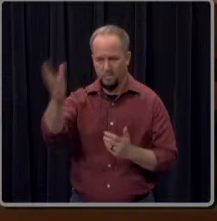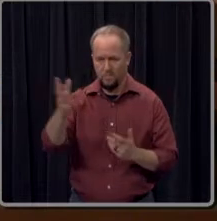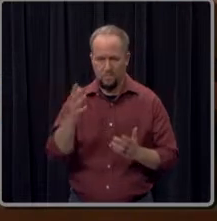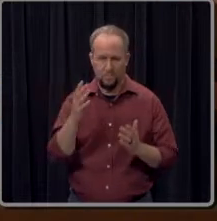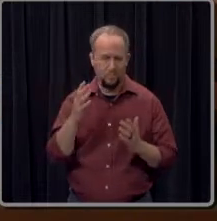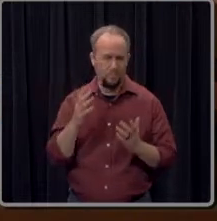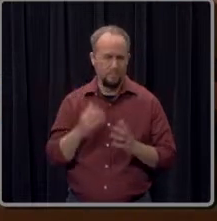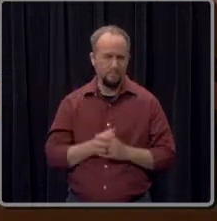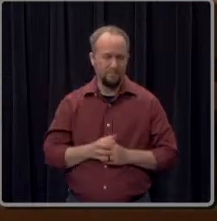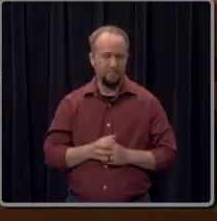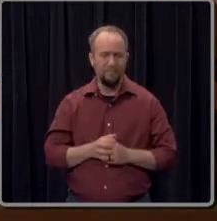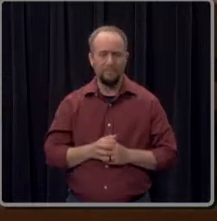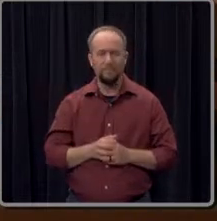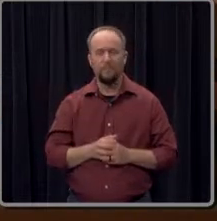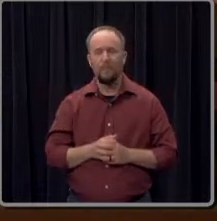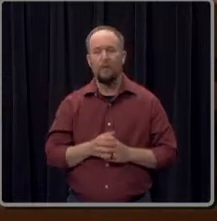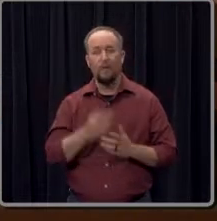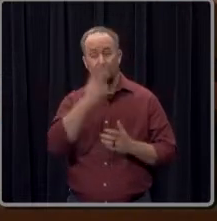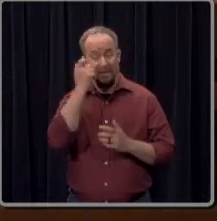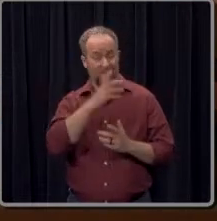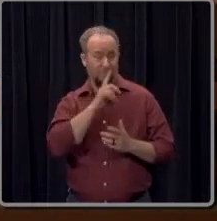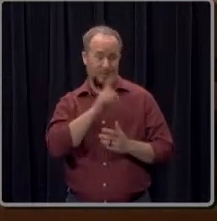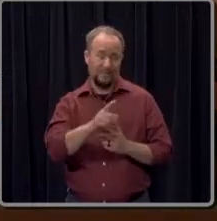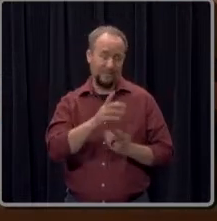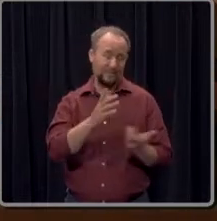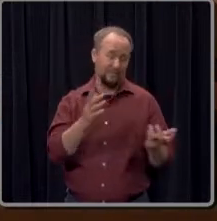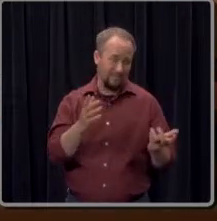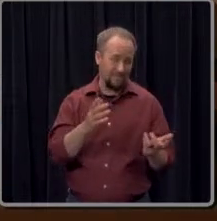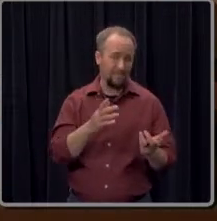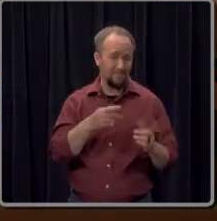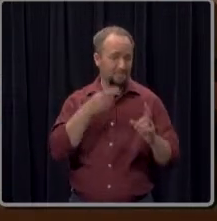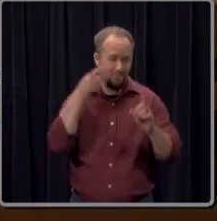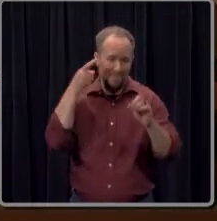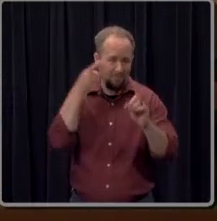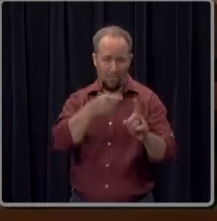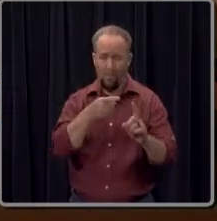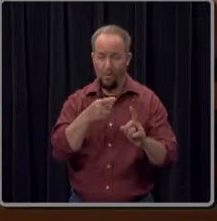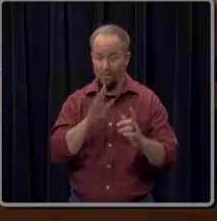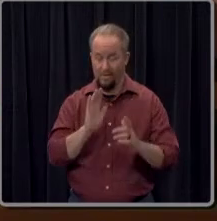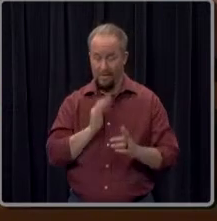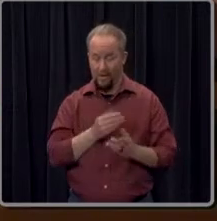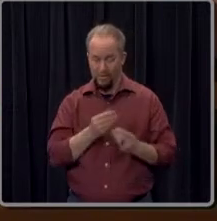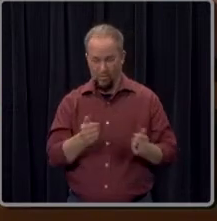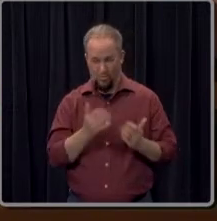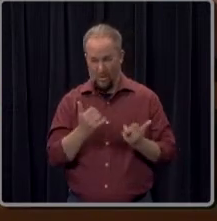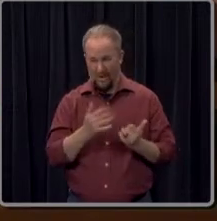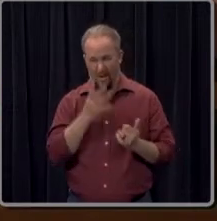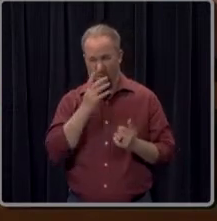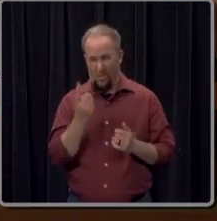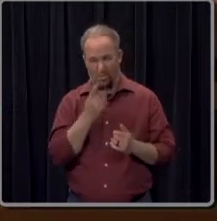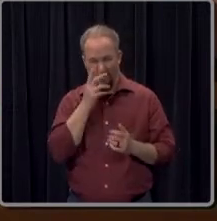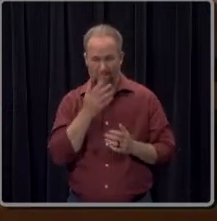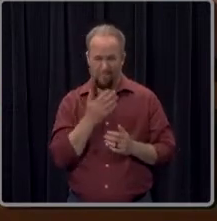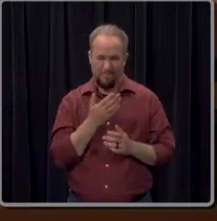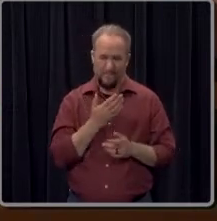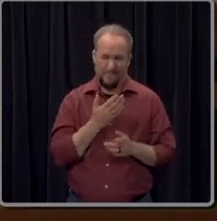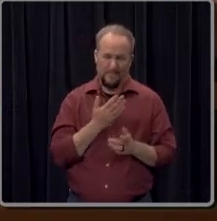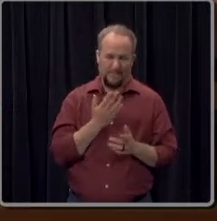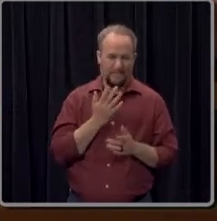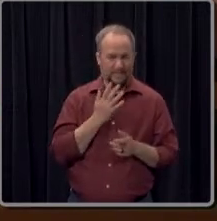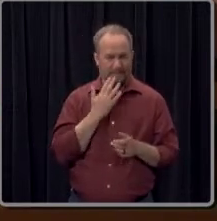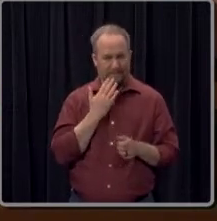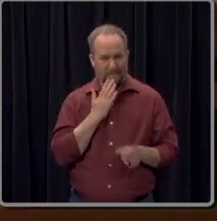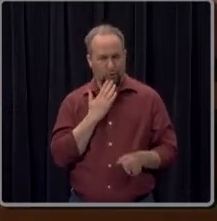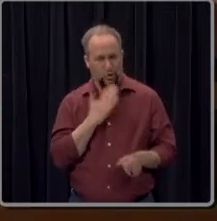hopefully fairly quickly as well. Because at the end of the day, the solutions that we're proposing tonight are Band-Aid solutions, the ones that we're going